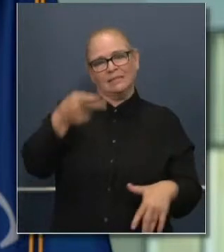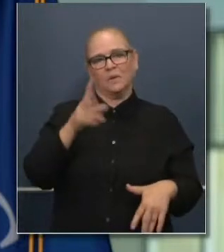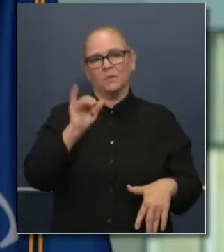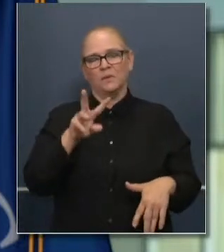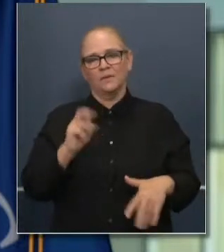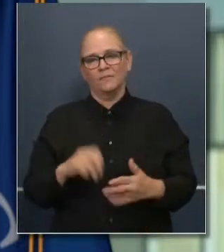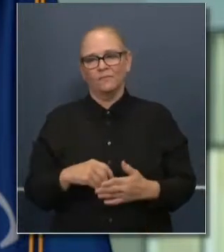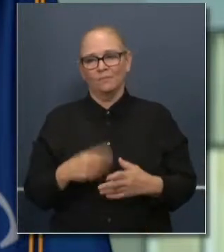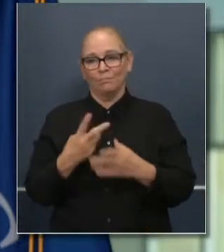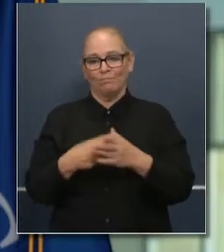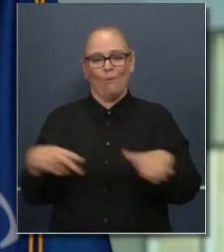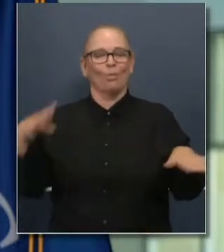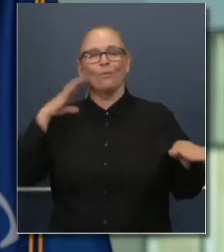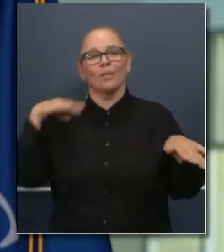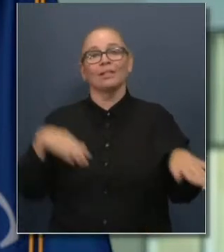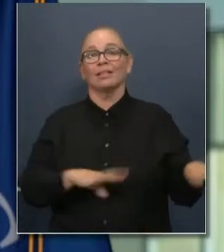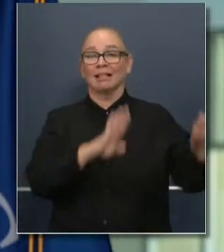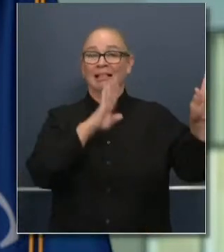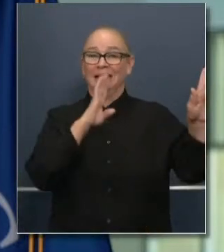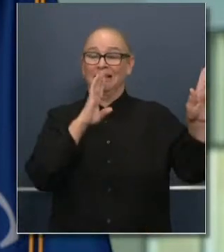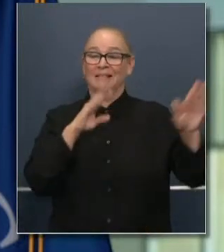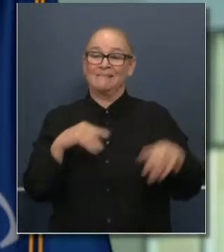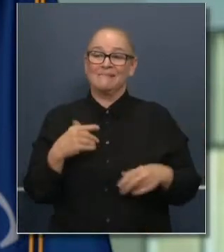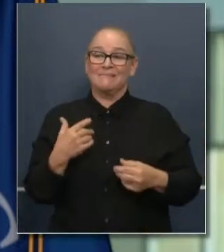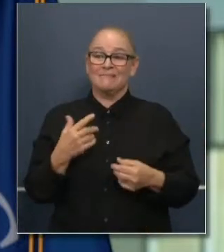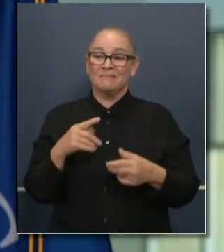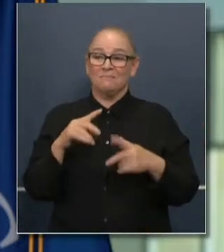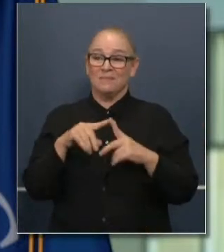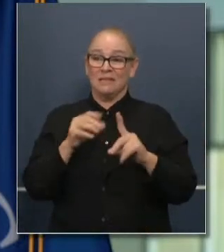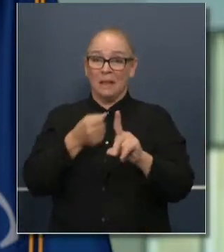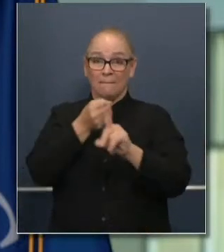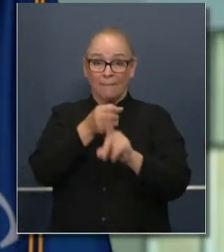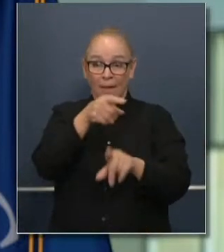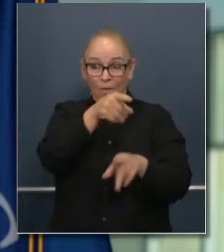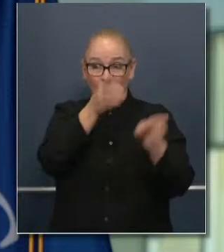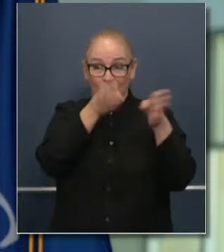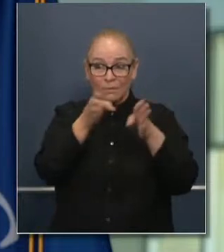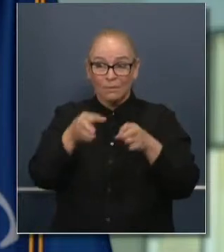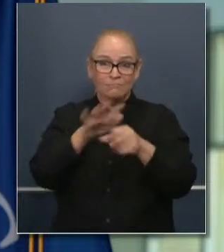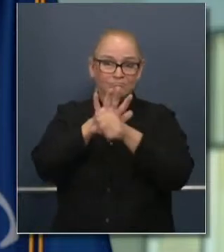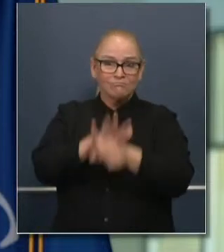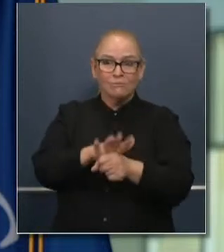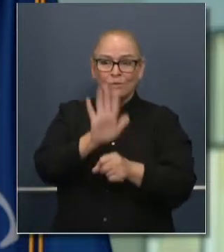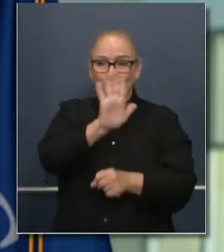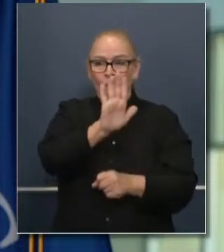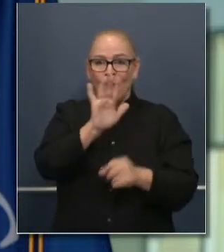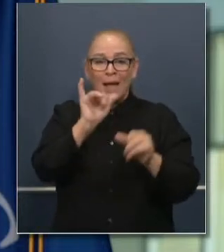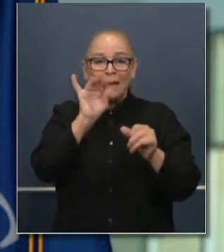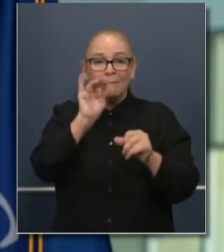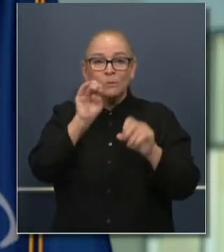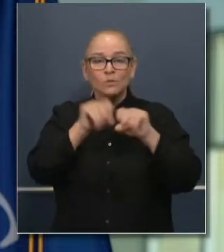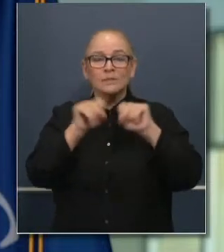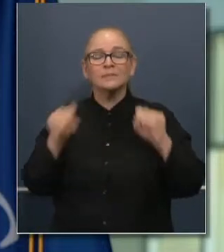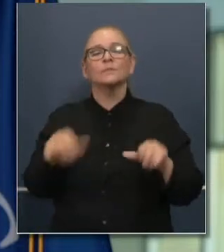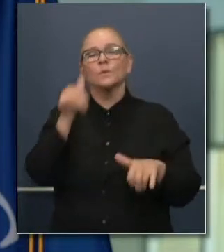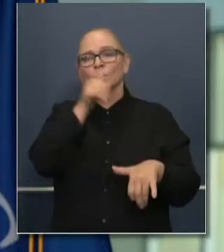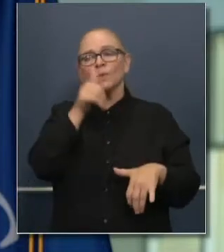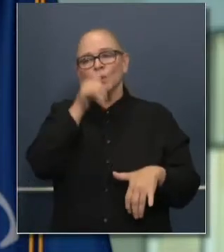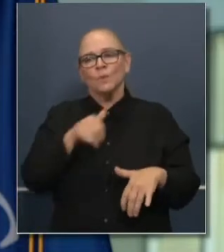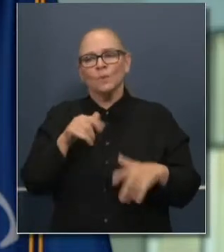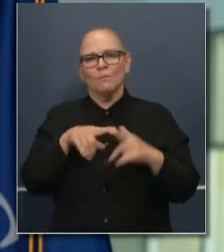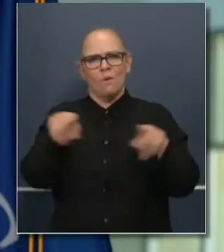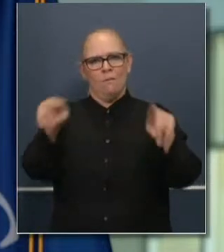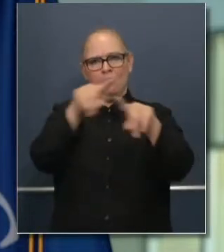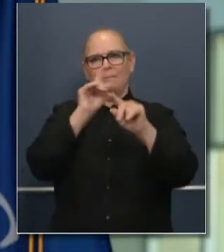and the impact that can have and the stress that can have on our system. And so all of this is just a reminder of the vigilance that